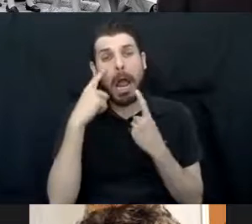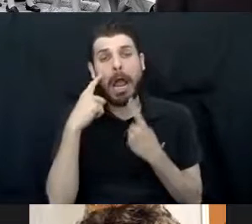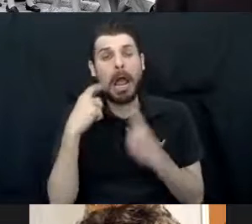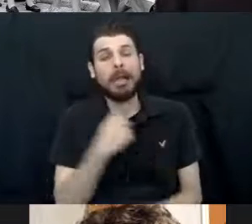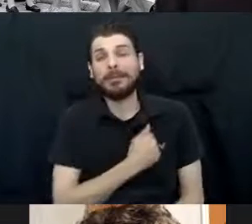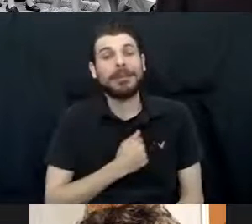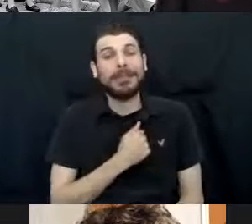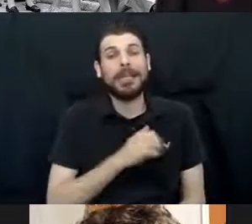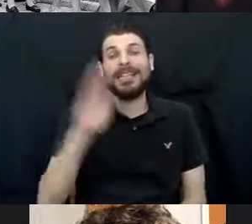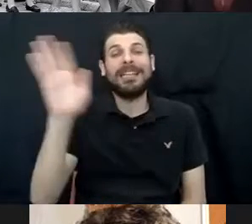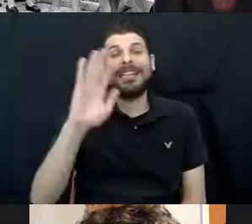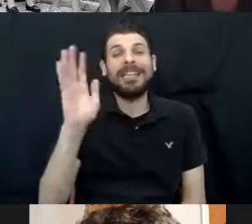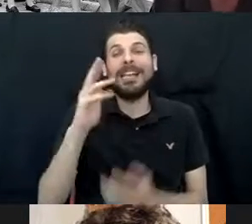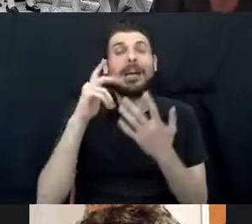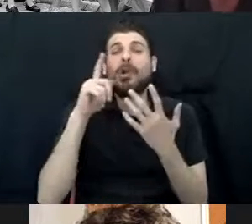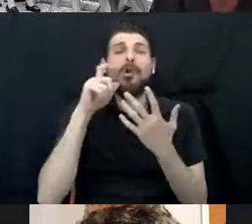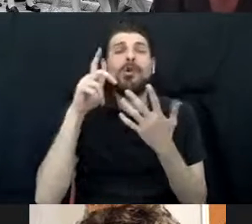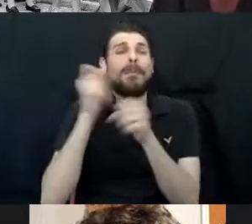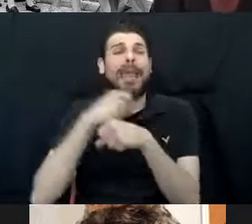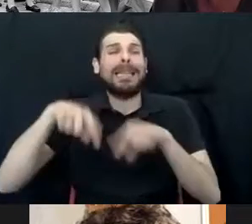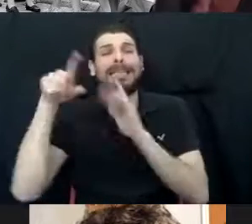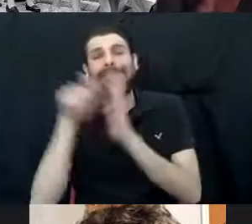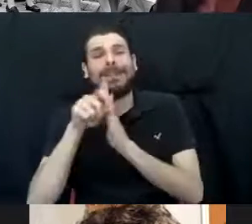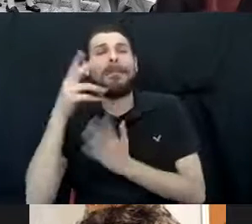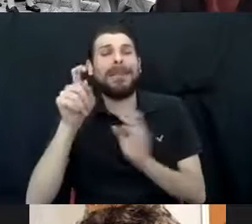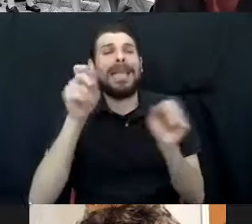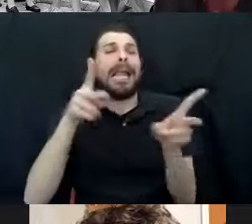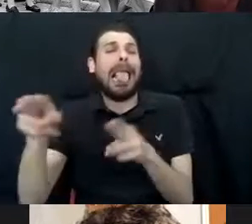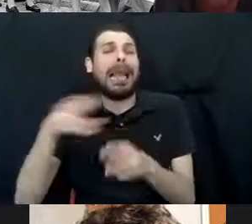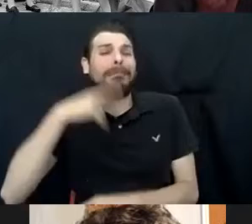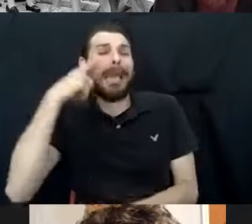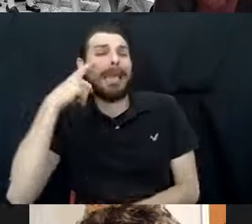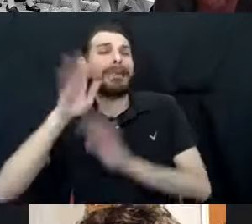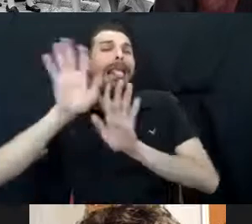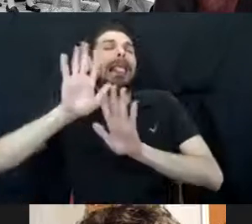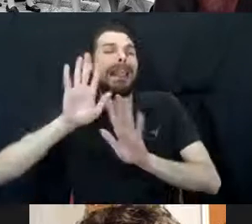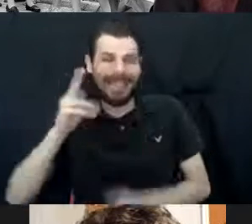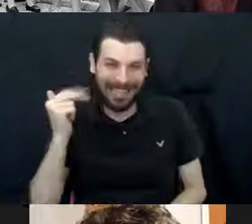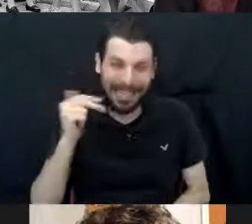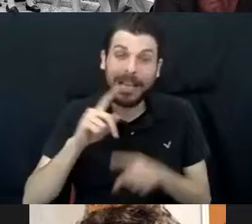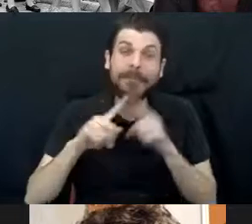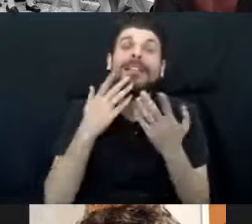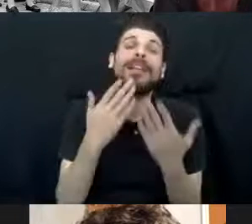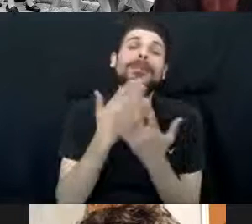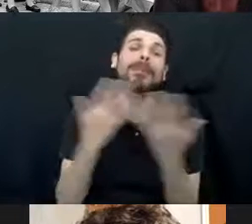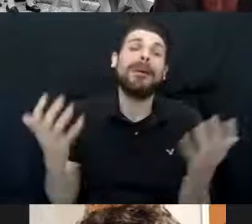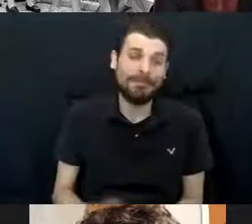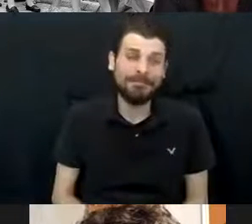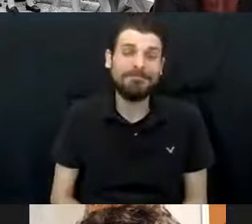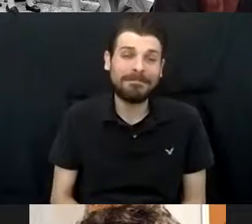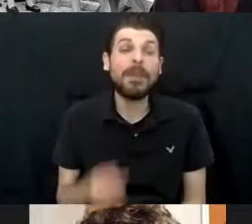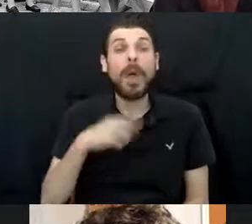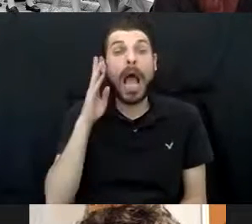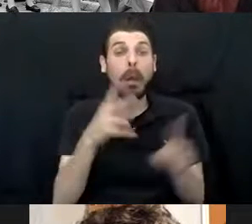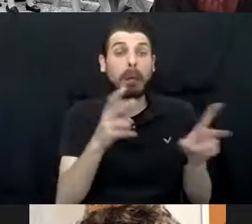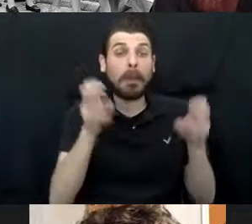ask whoever makes this video make sense to edit it out. But thank you. I'll be posting